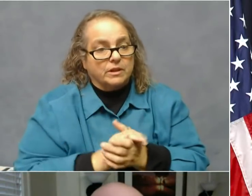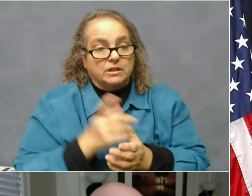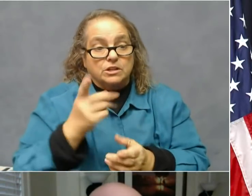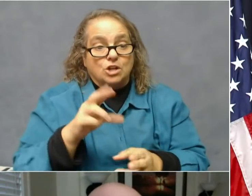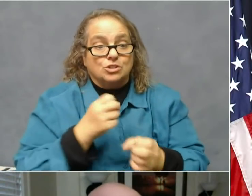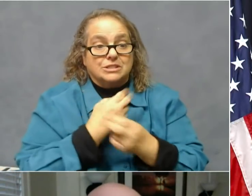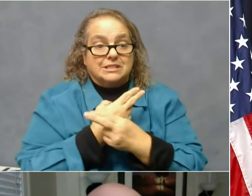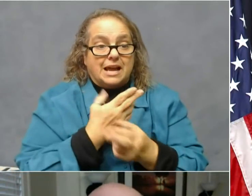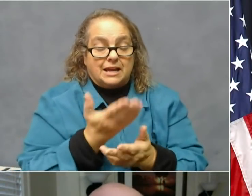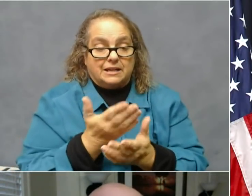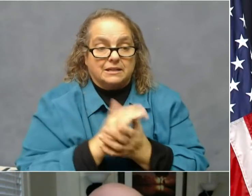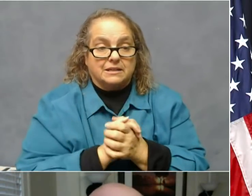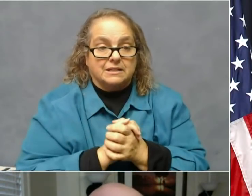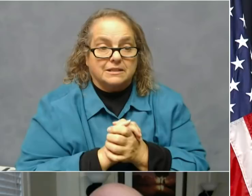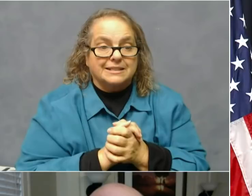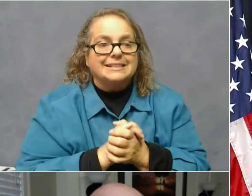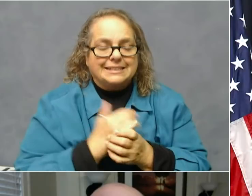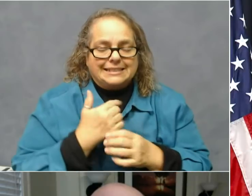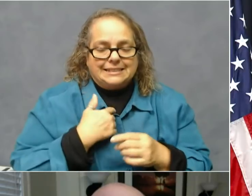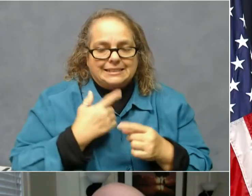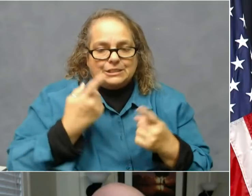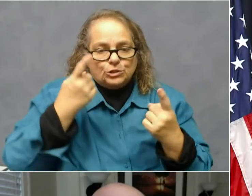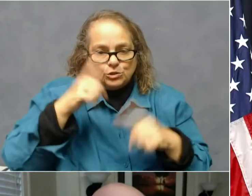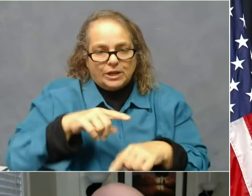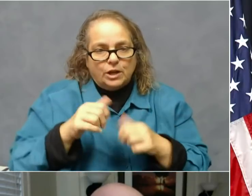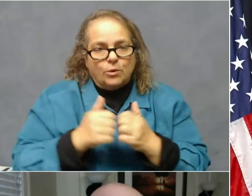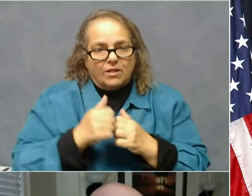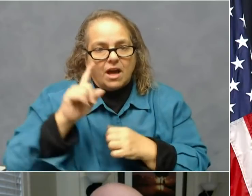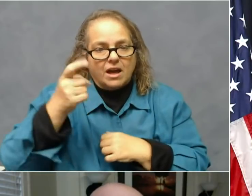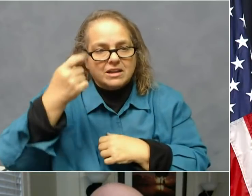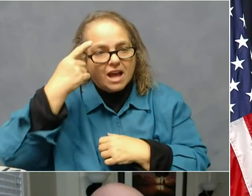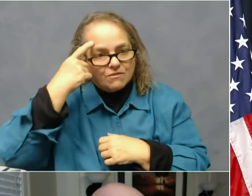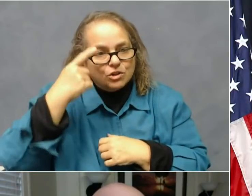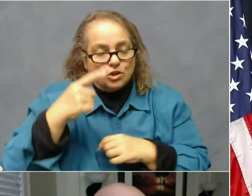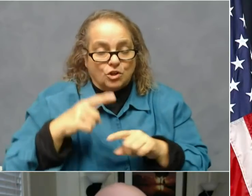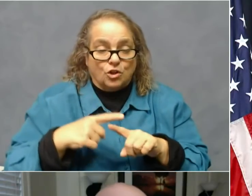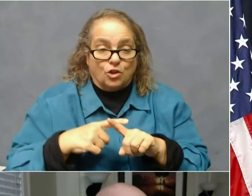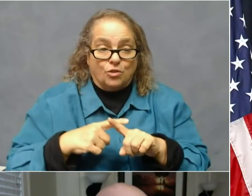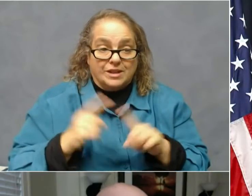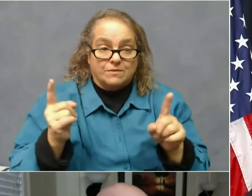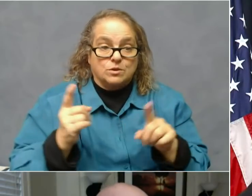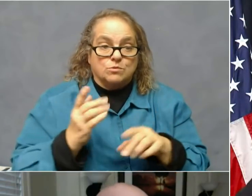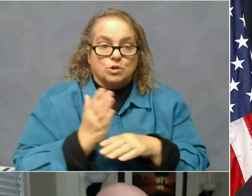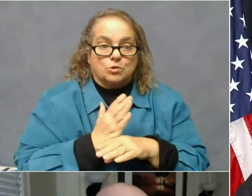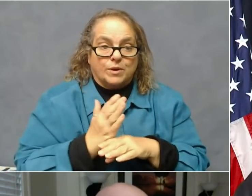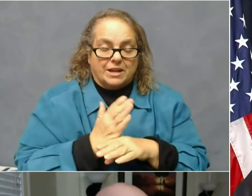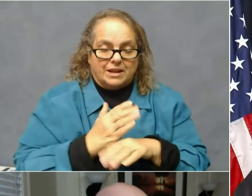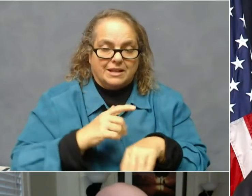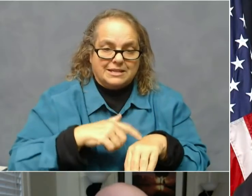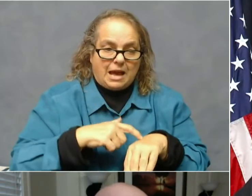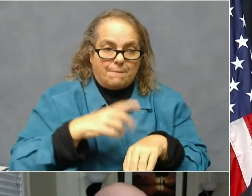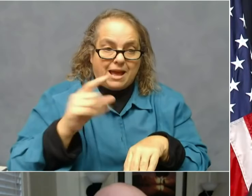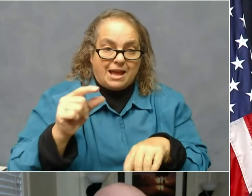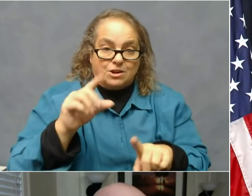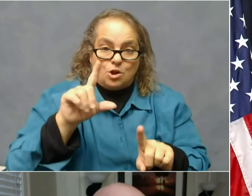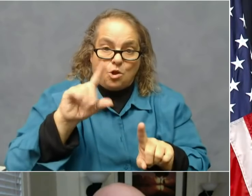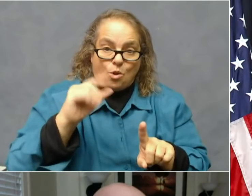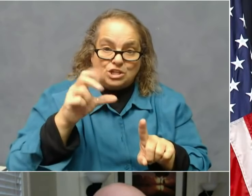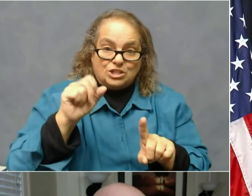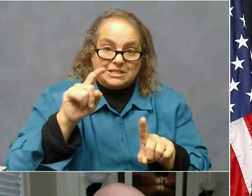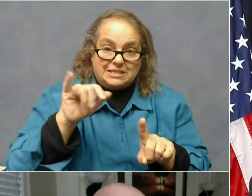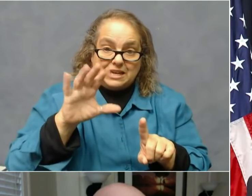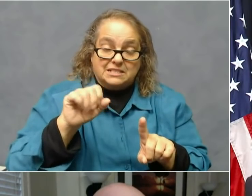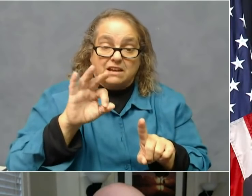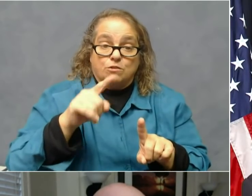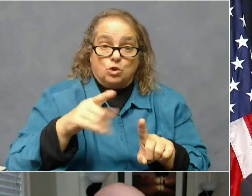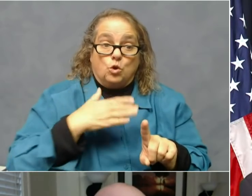So I agree with the governor that there are differences in the timing and the logistics, but I would say if you are willing to receive a